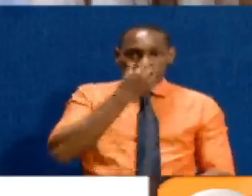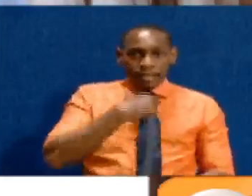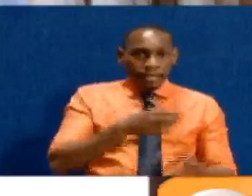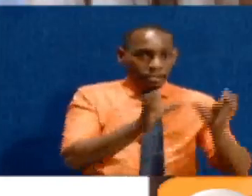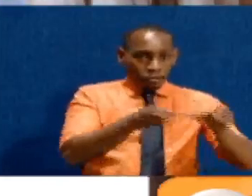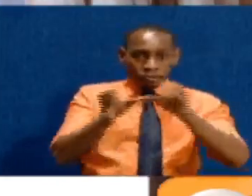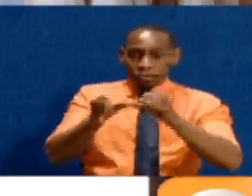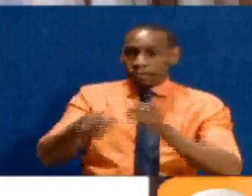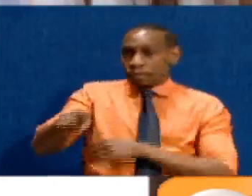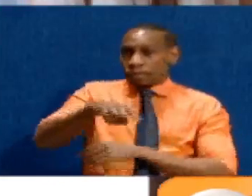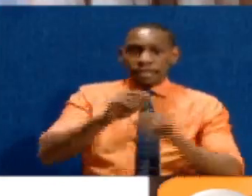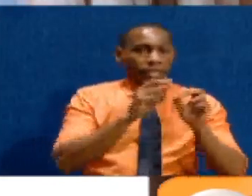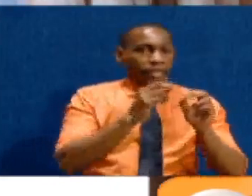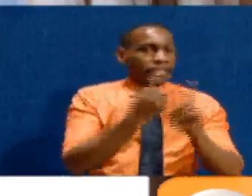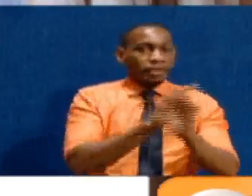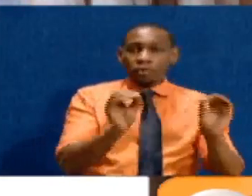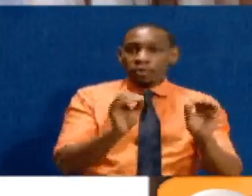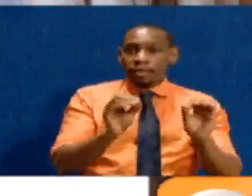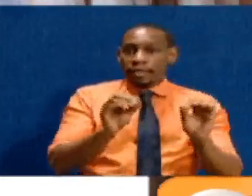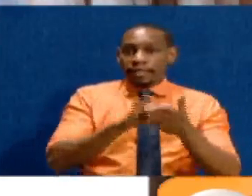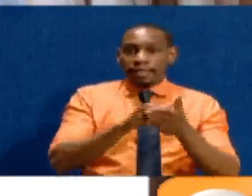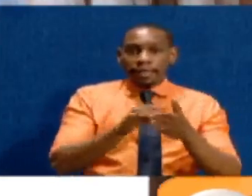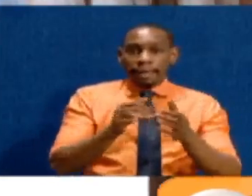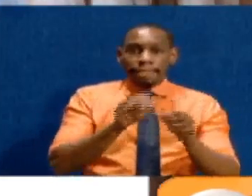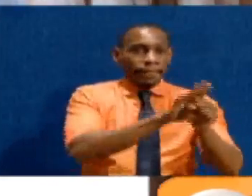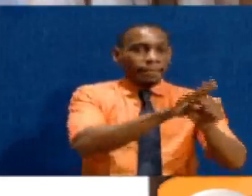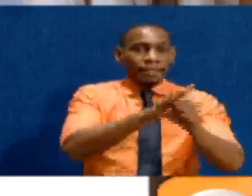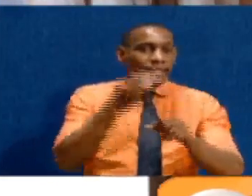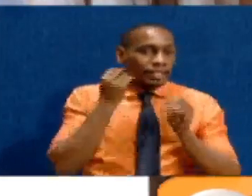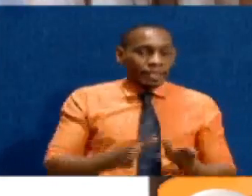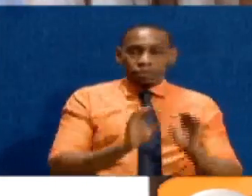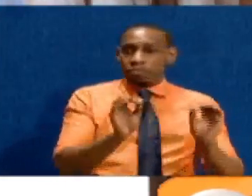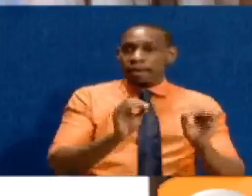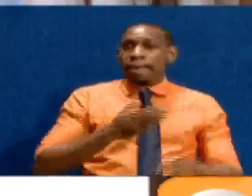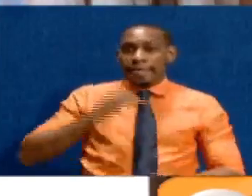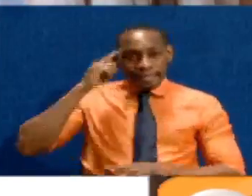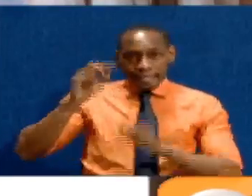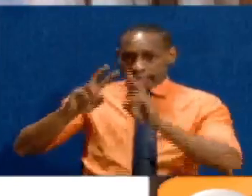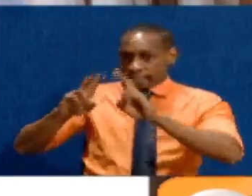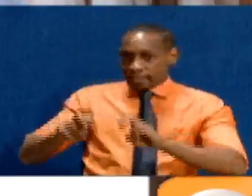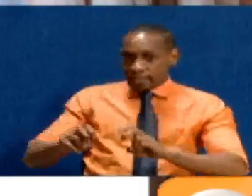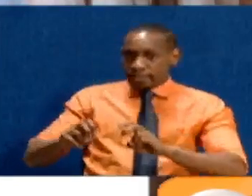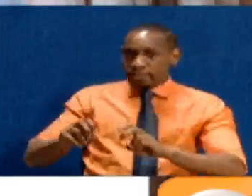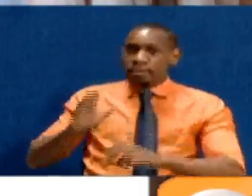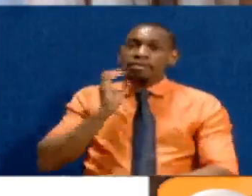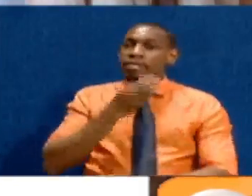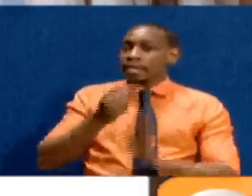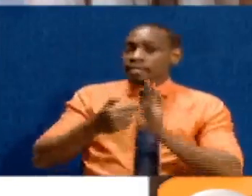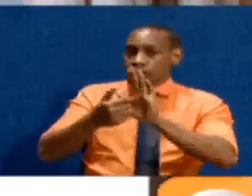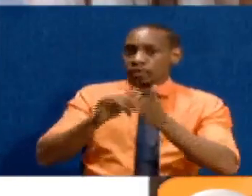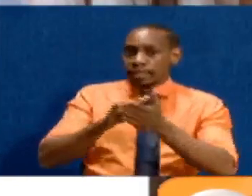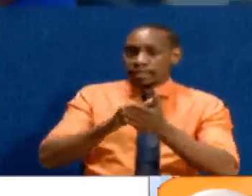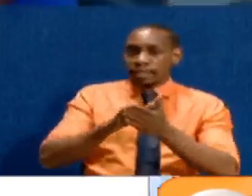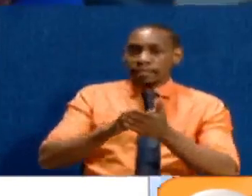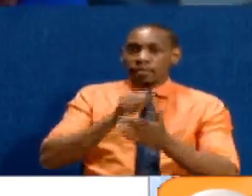not, for us, it's not unusual. They're not going to be the majority of patients. In fact, I think a study from Kenyatta showed that our median age